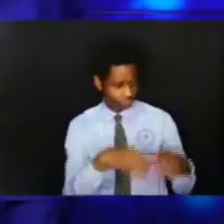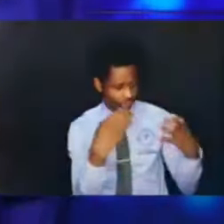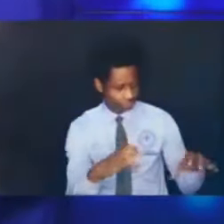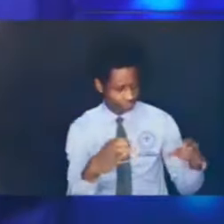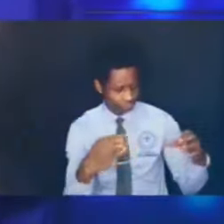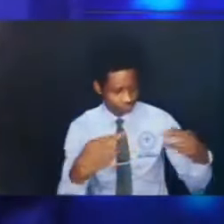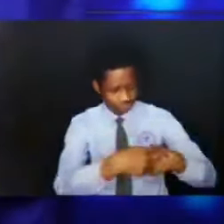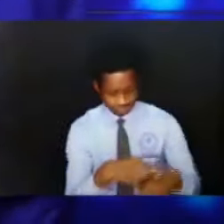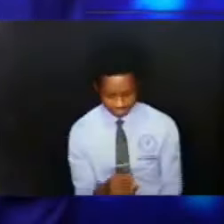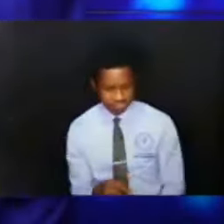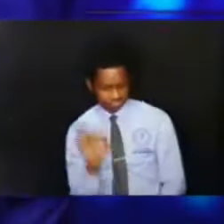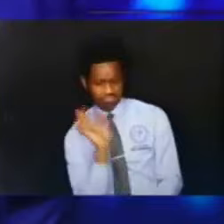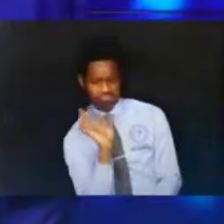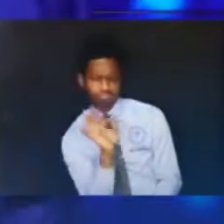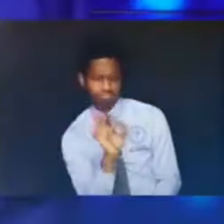Now,